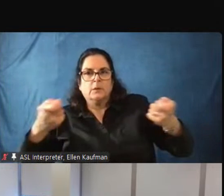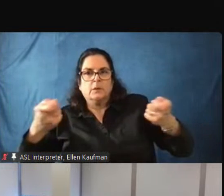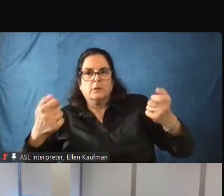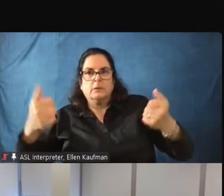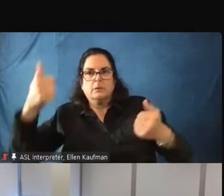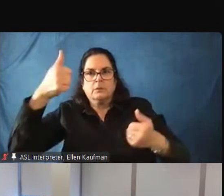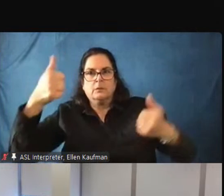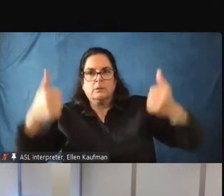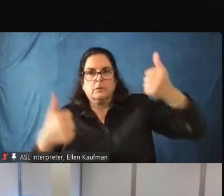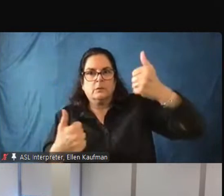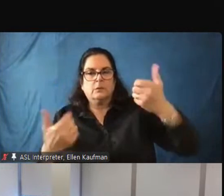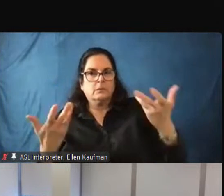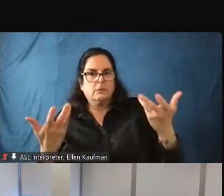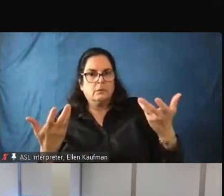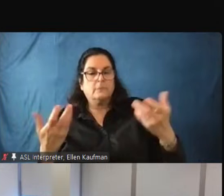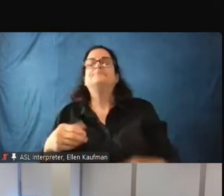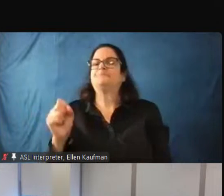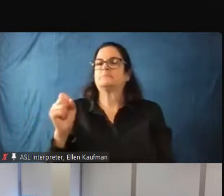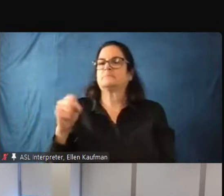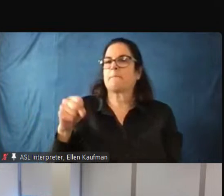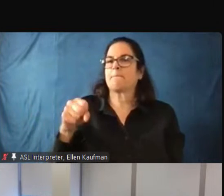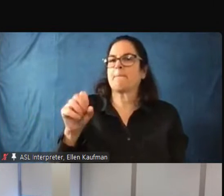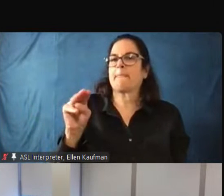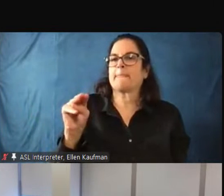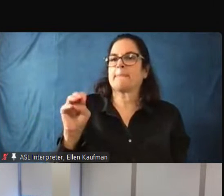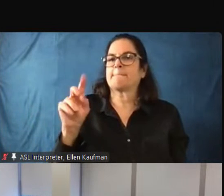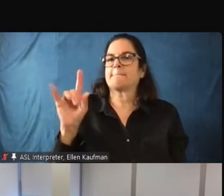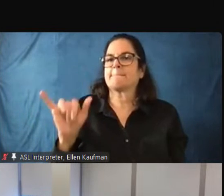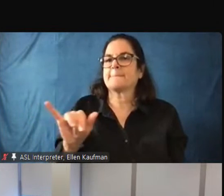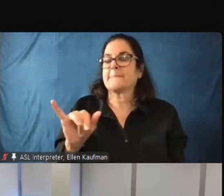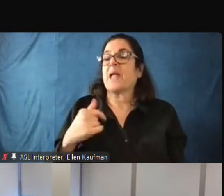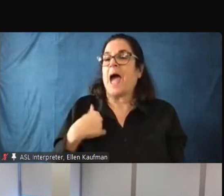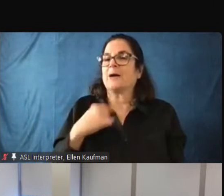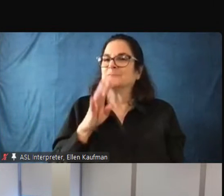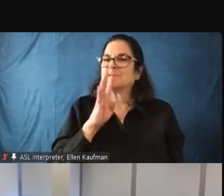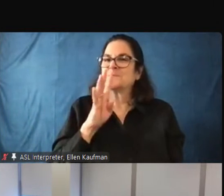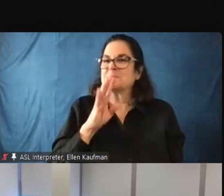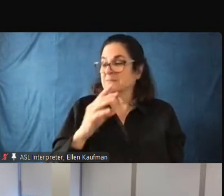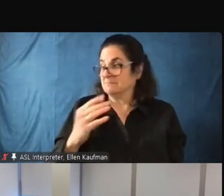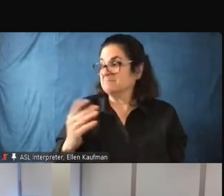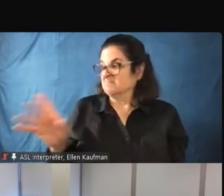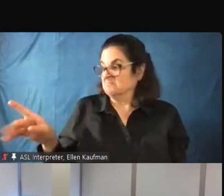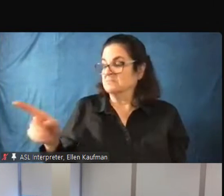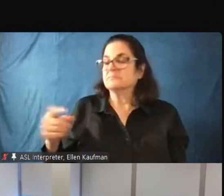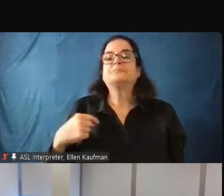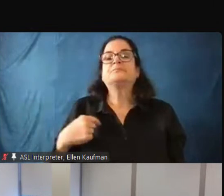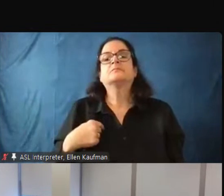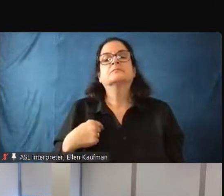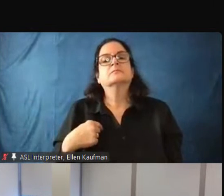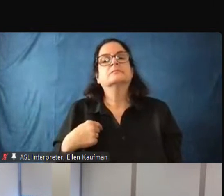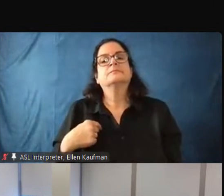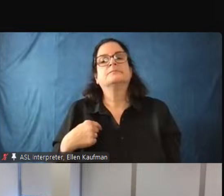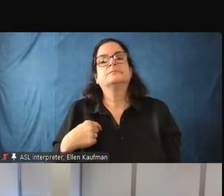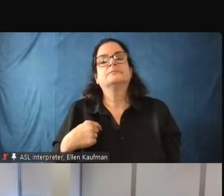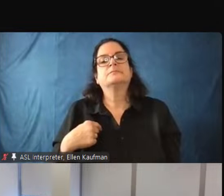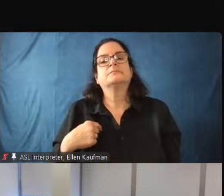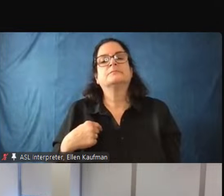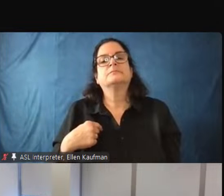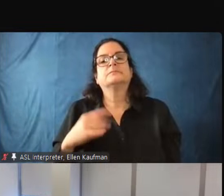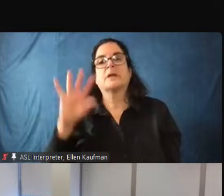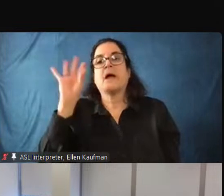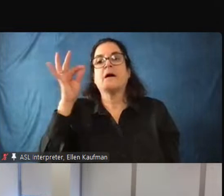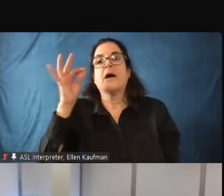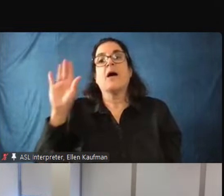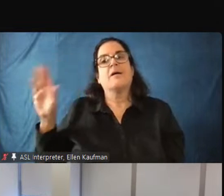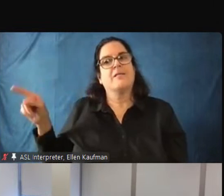now. Yeah, I'm going to speak for Amrit a little bit, just because they are they're a federally funded organization with